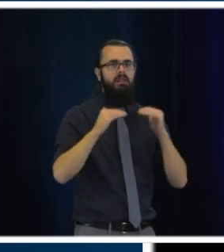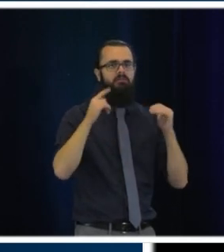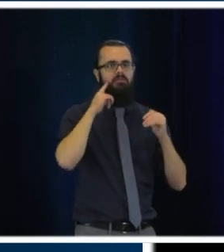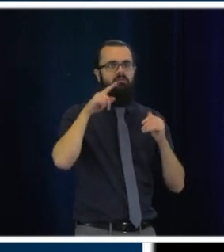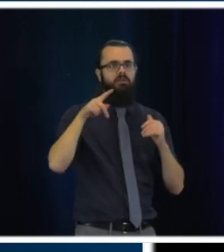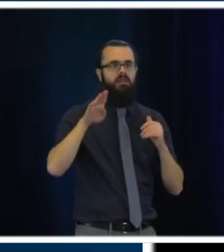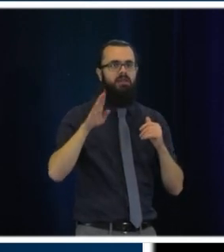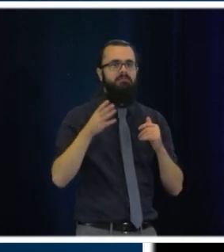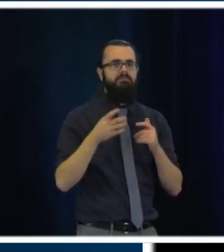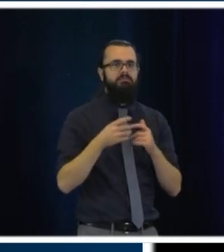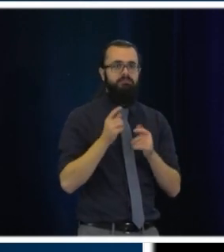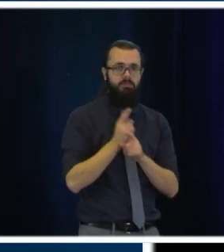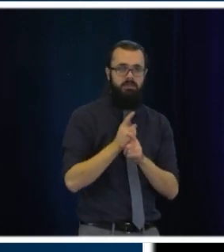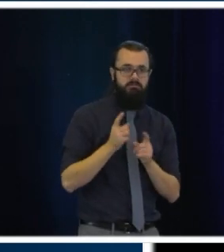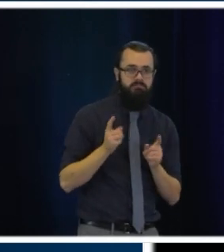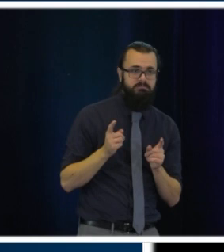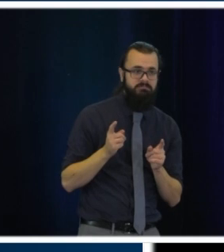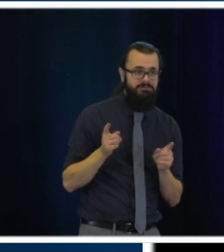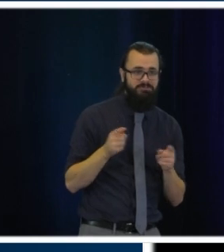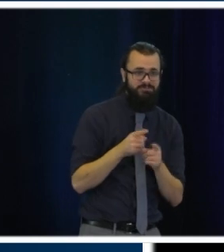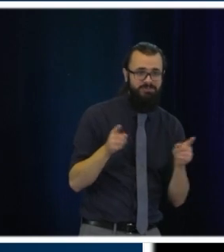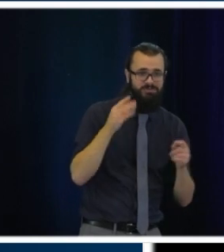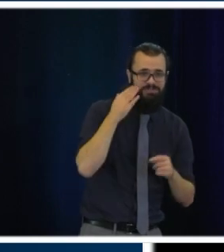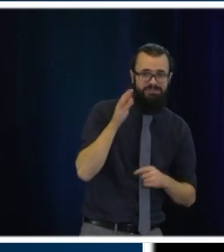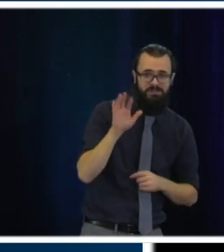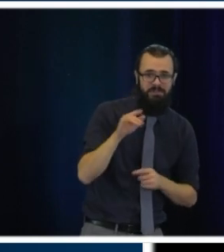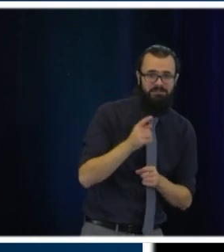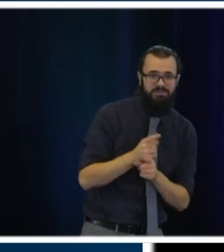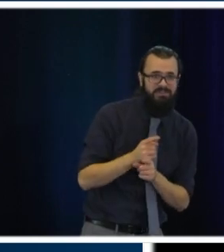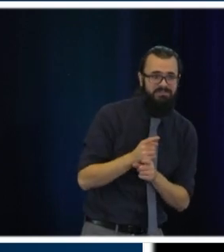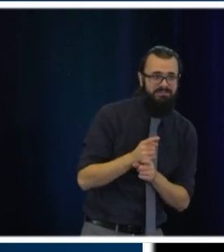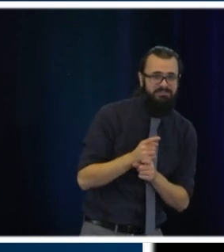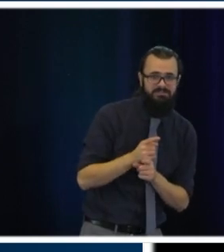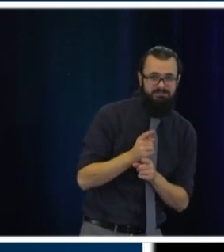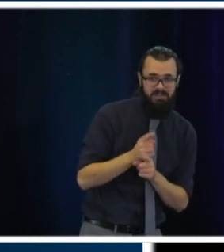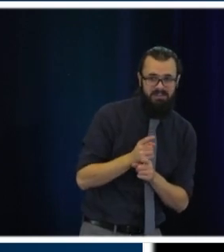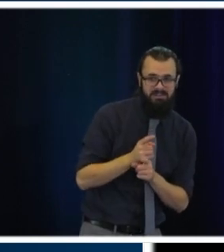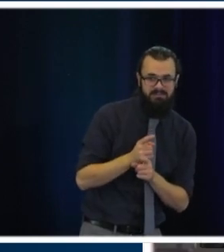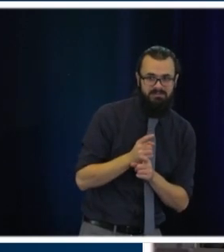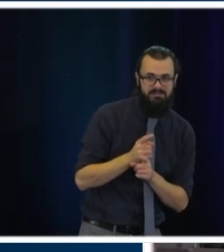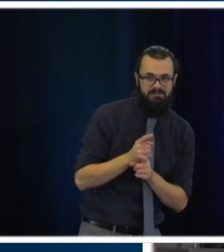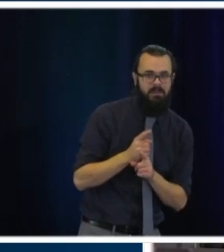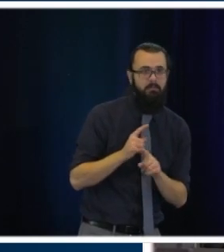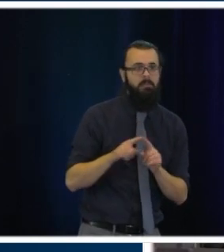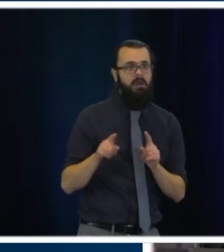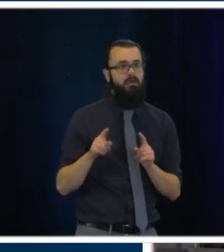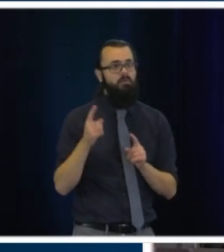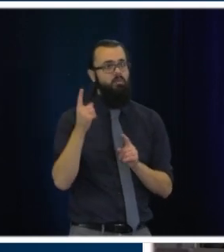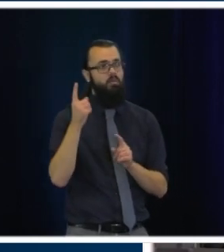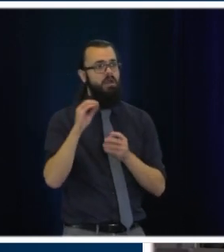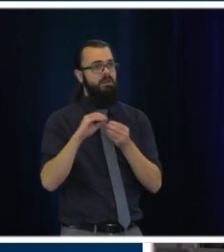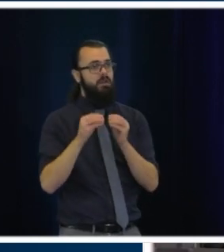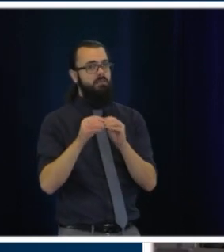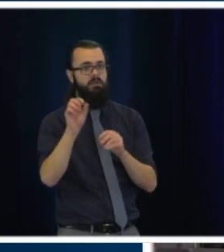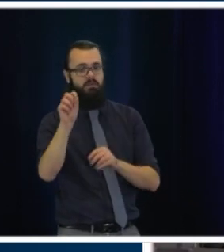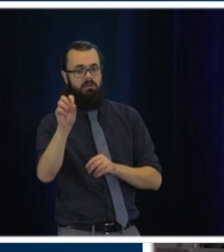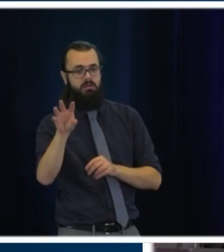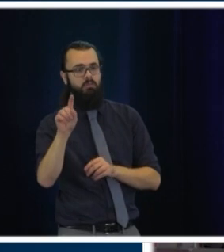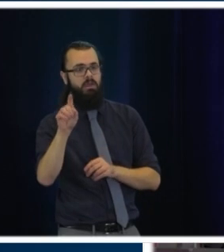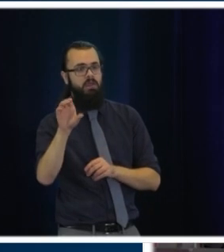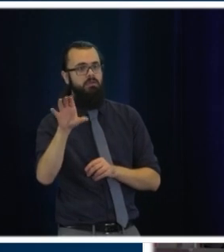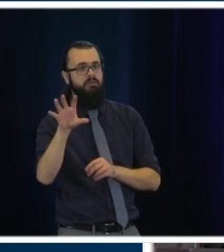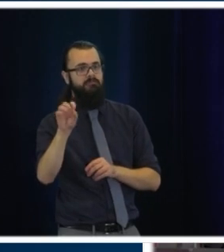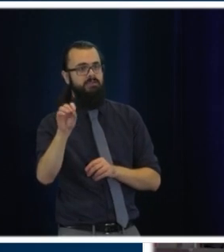did know that we have about 150 babies every year who die before their first birthday, because we've done a great job of talking about